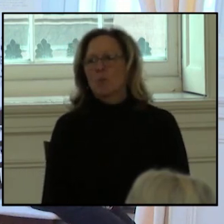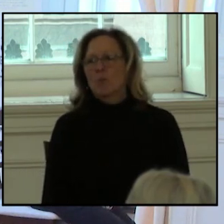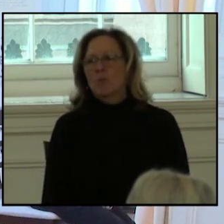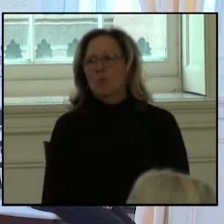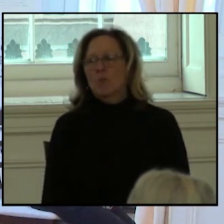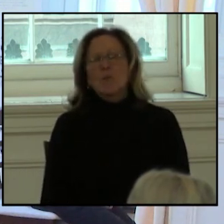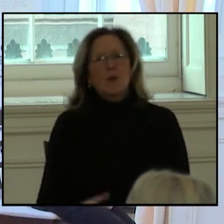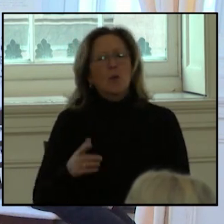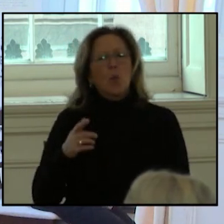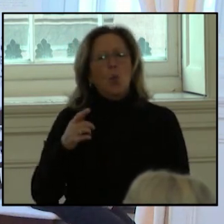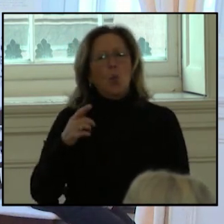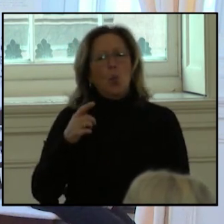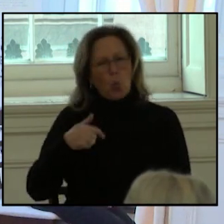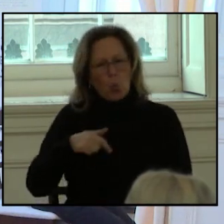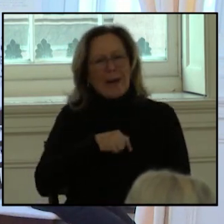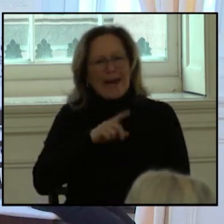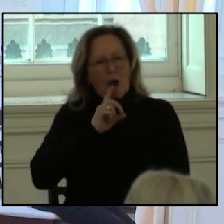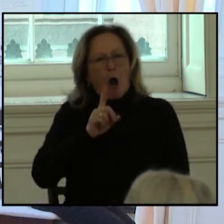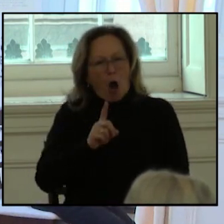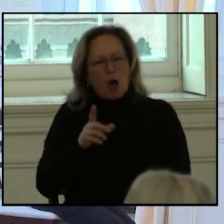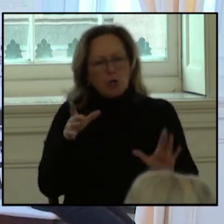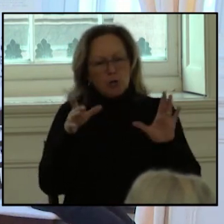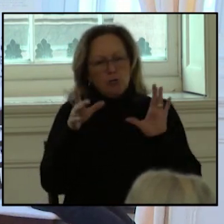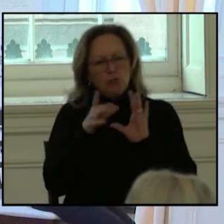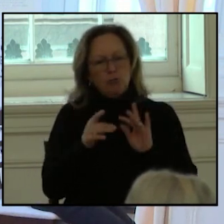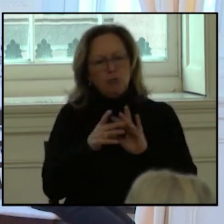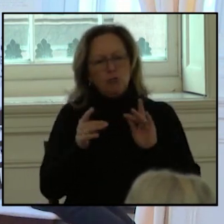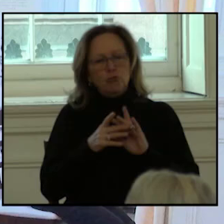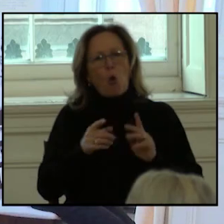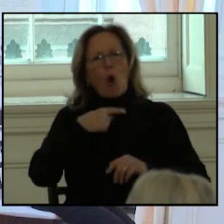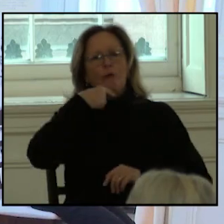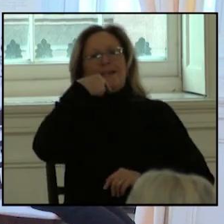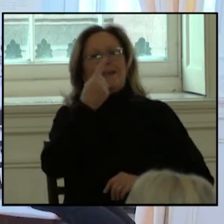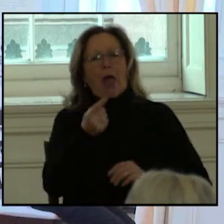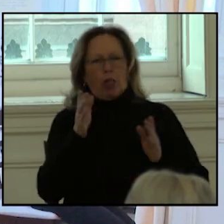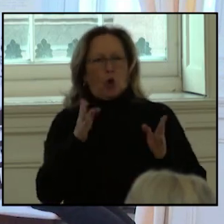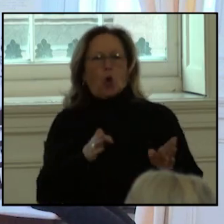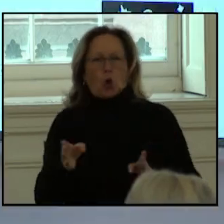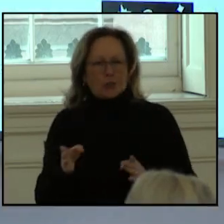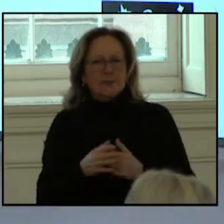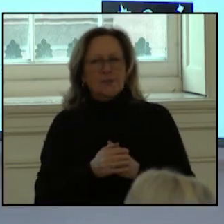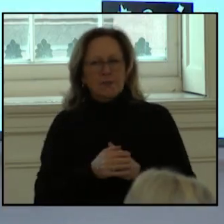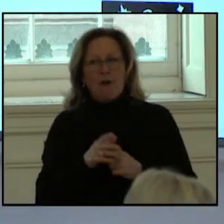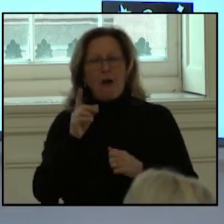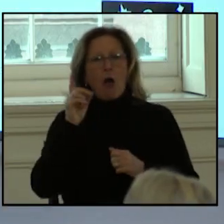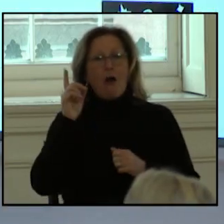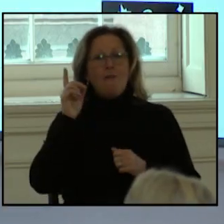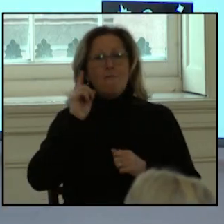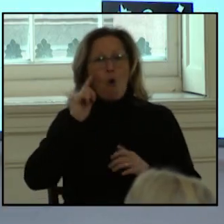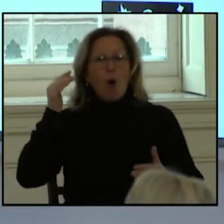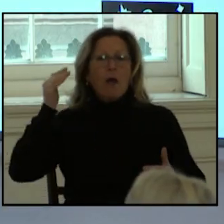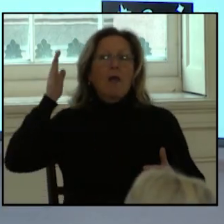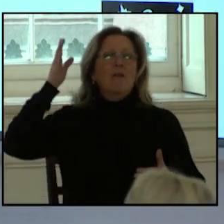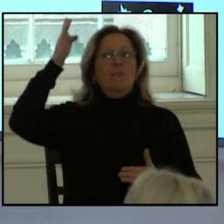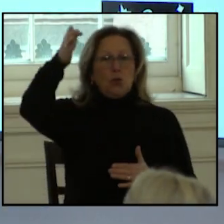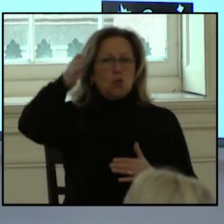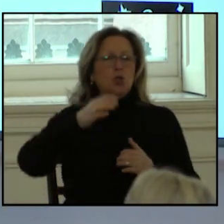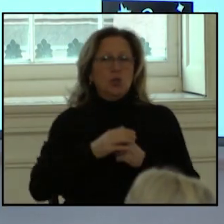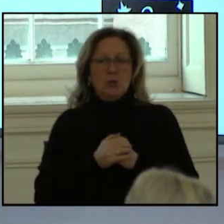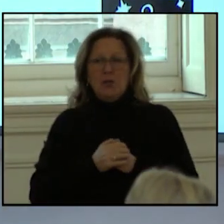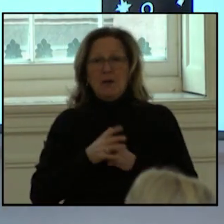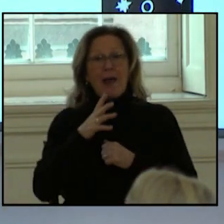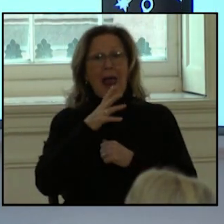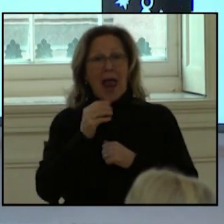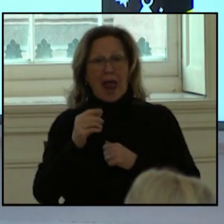we are the storytellers for the generations ahead of us and for